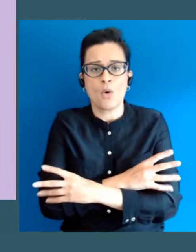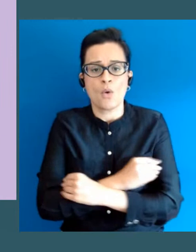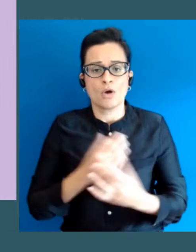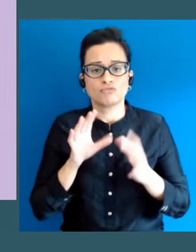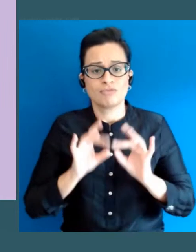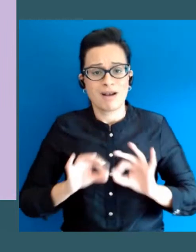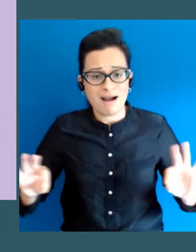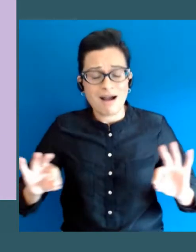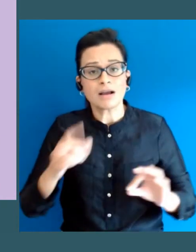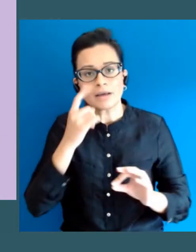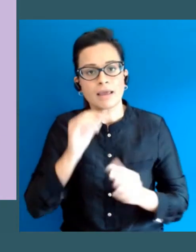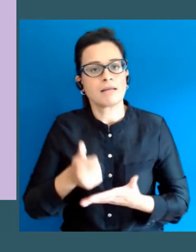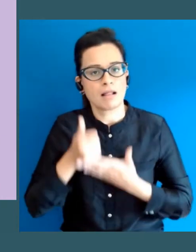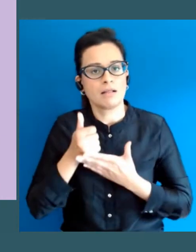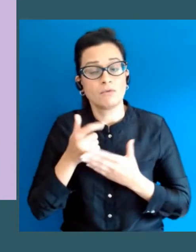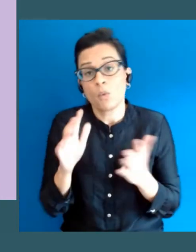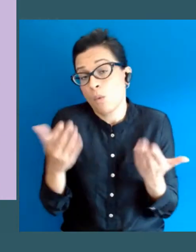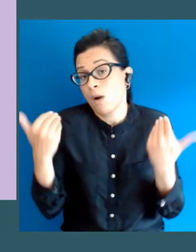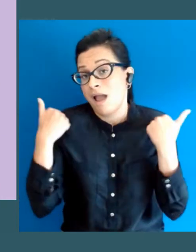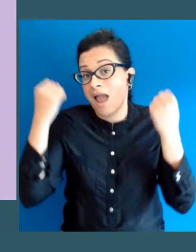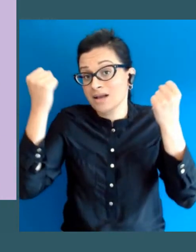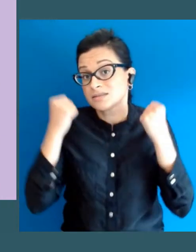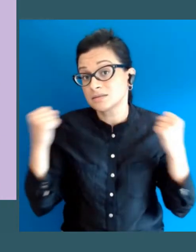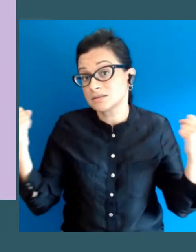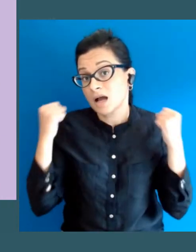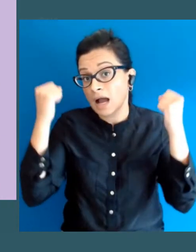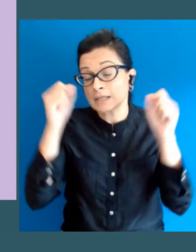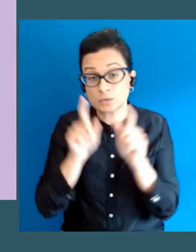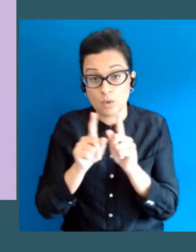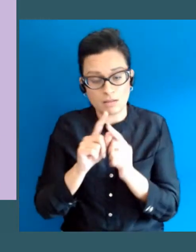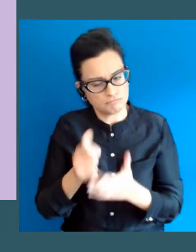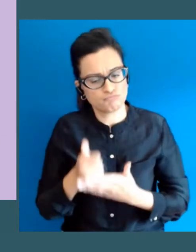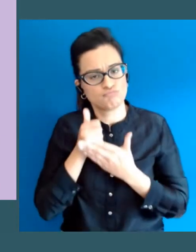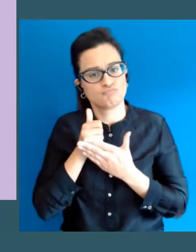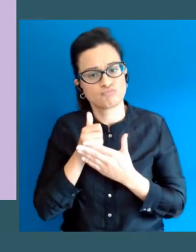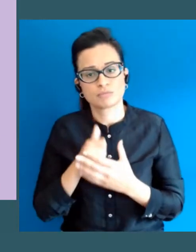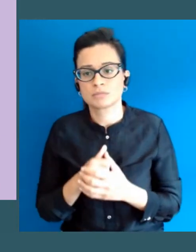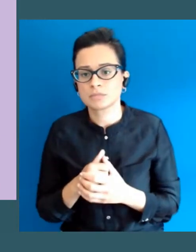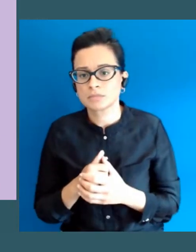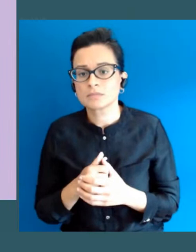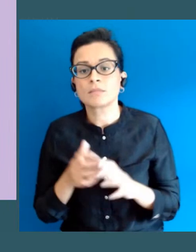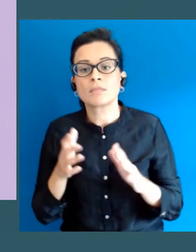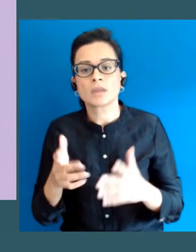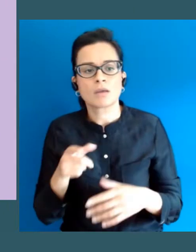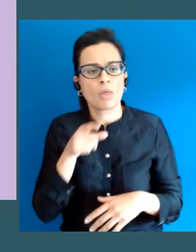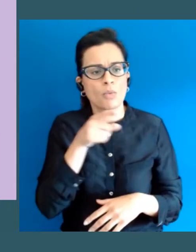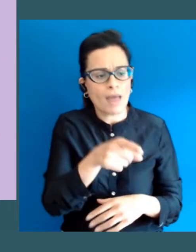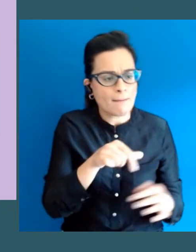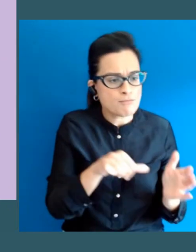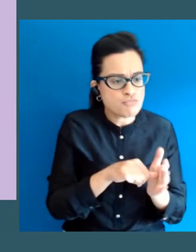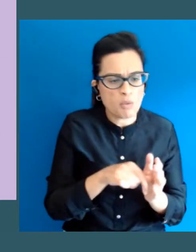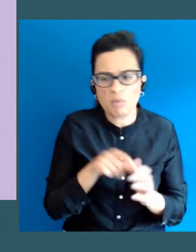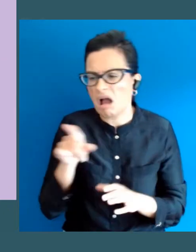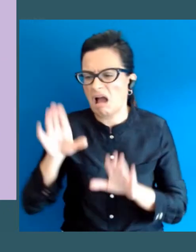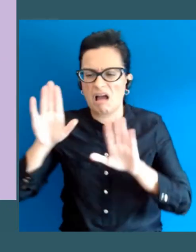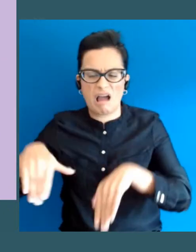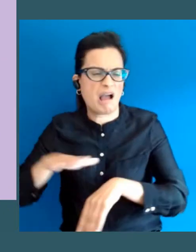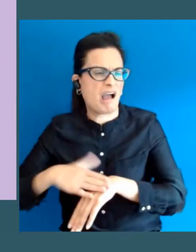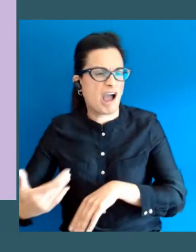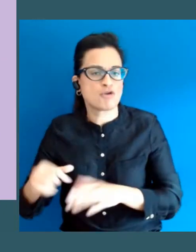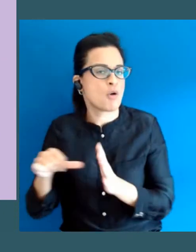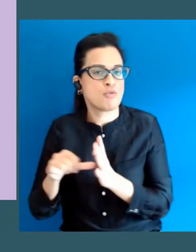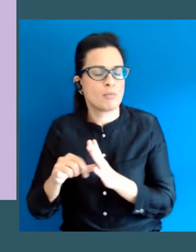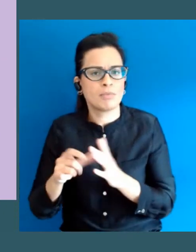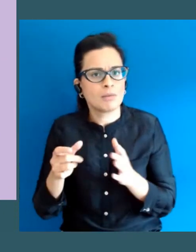helpful. And lastly, understanding what is and what isn't a problem. And this really relates to a technique called the